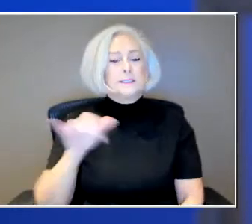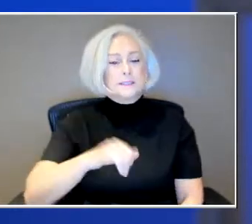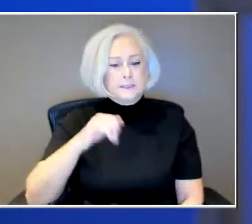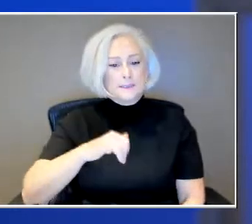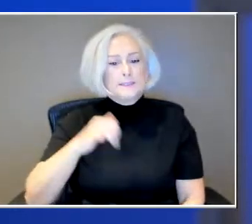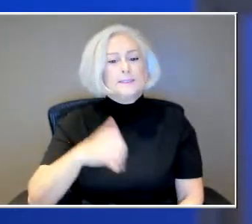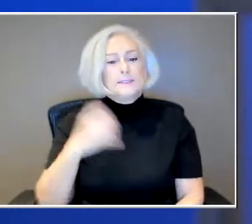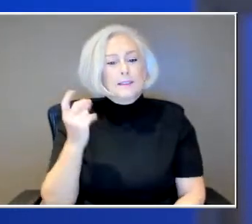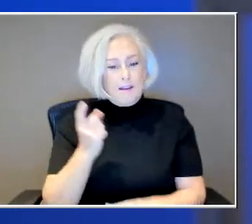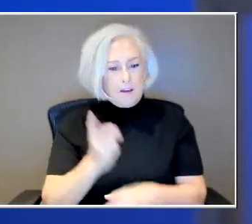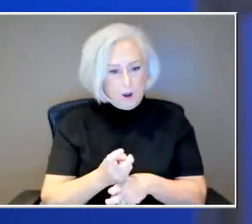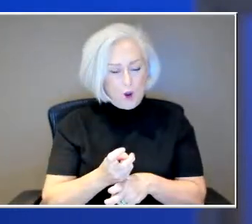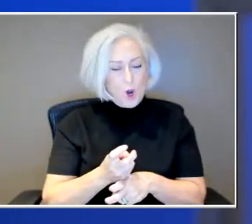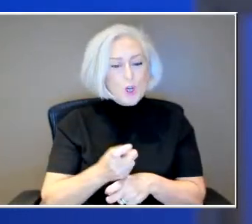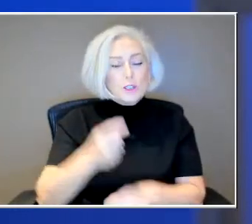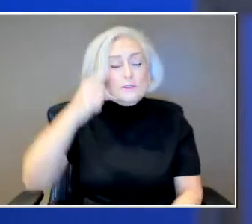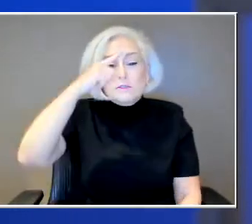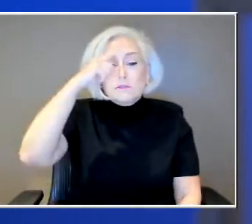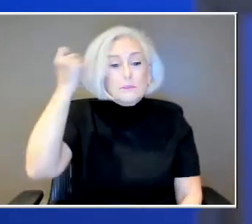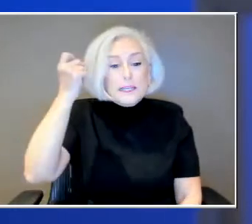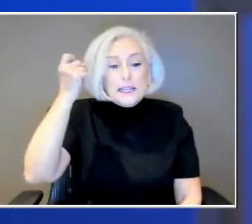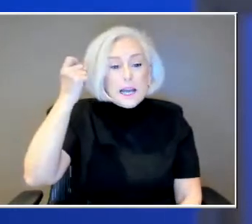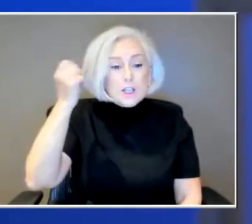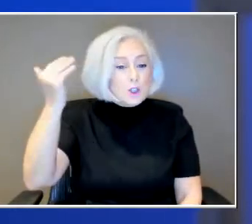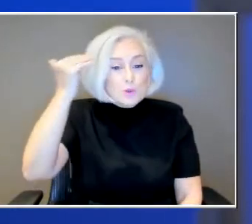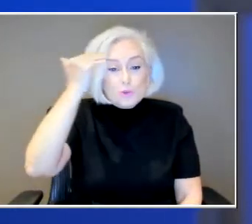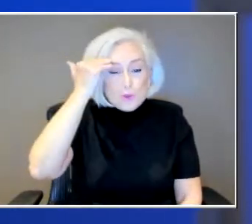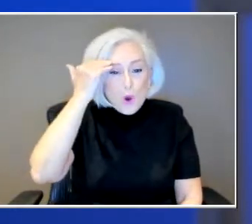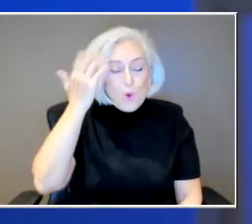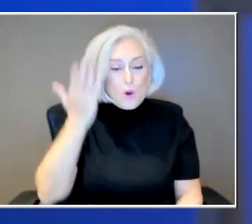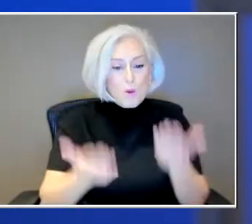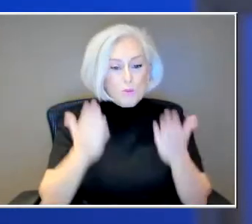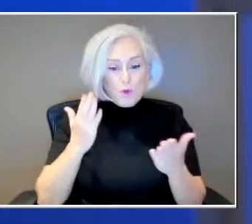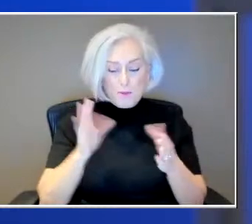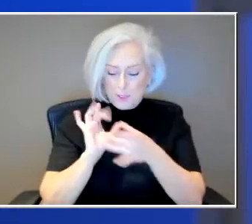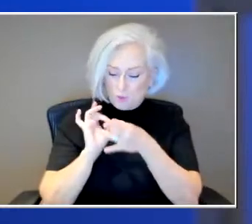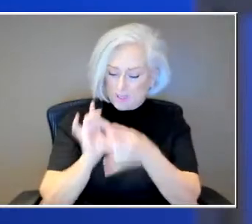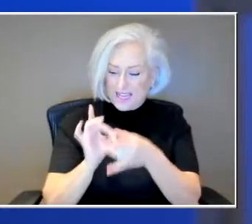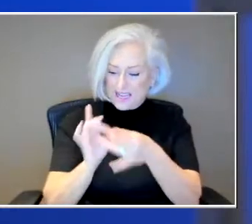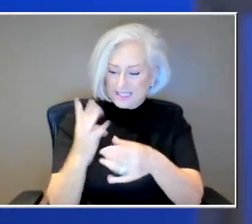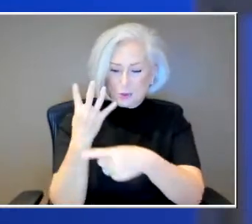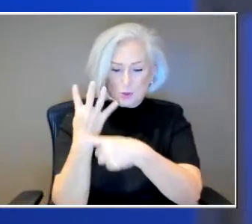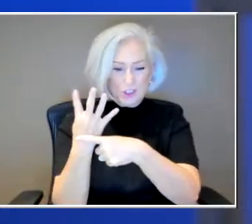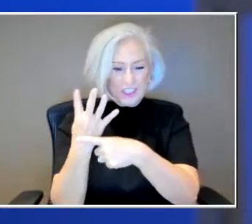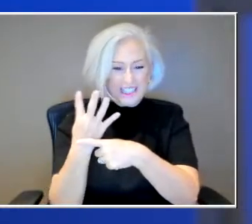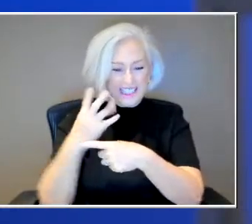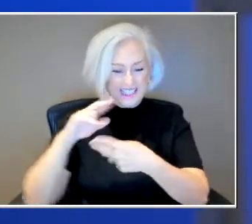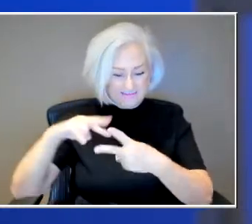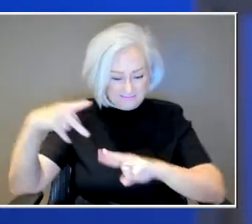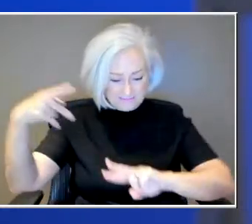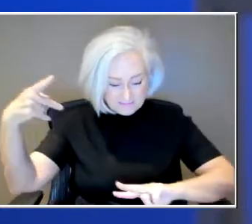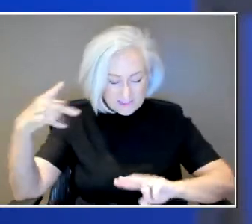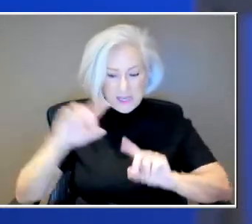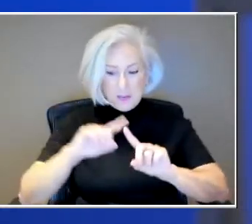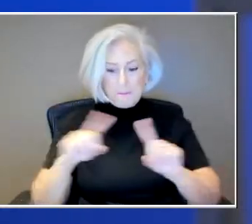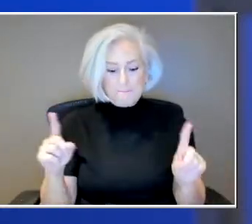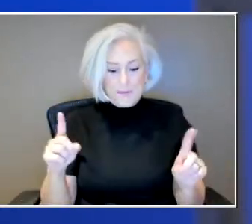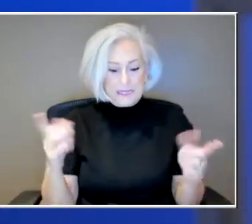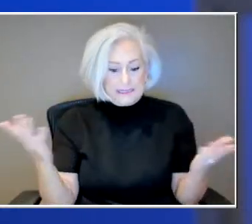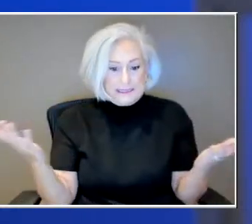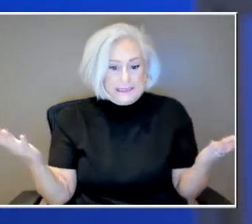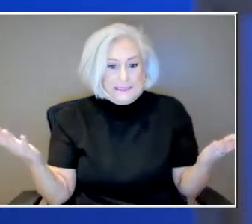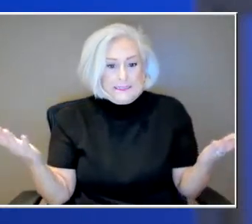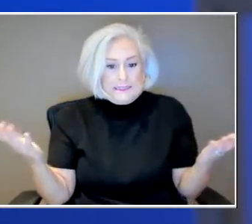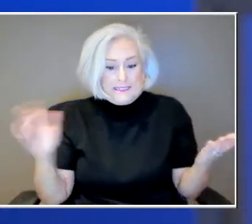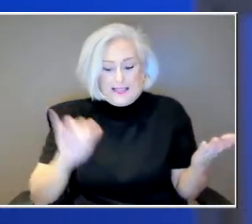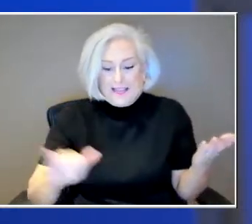you weren't, it was like you knew it was probably a genetic thing, but that was basically the extent of what we knew